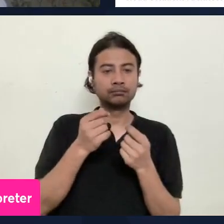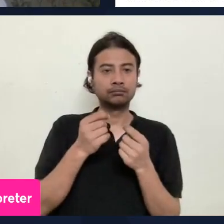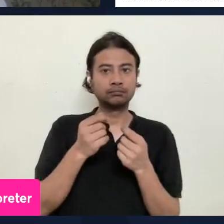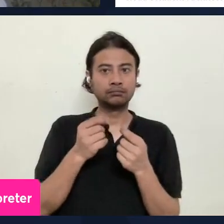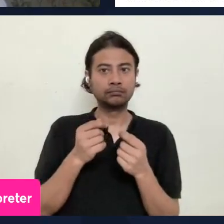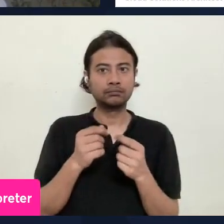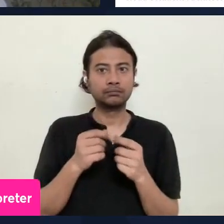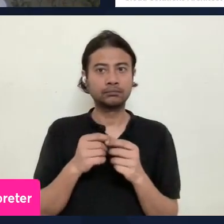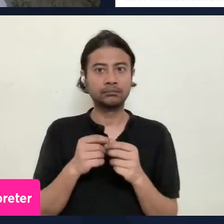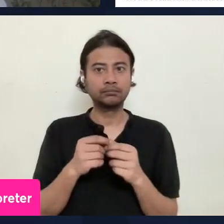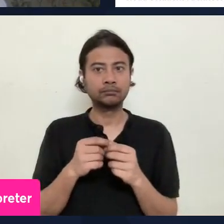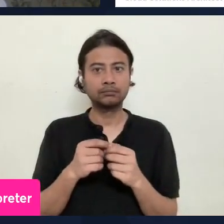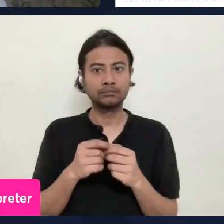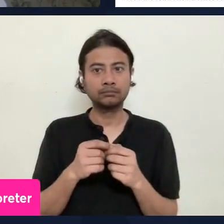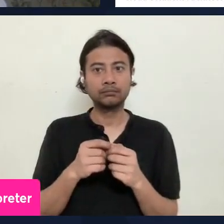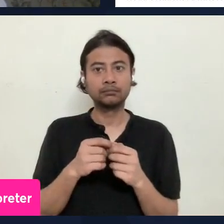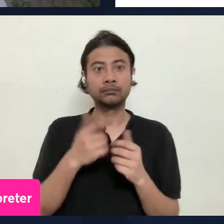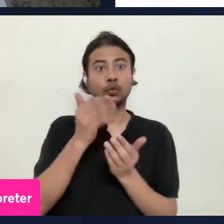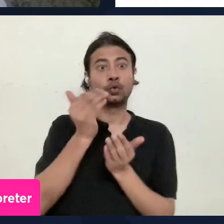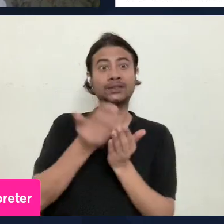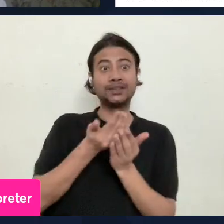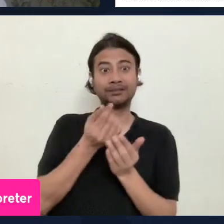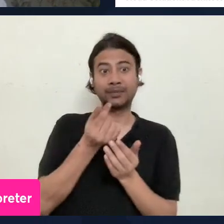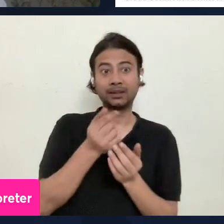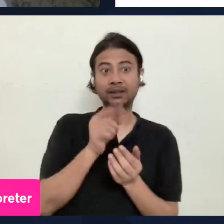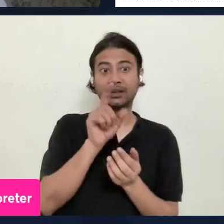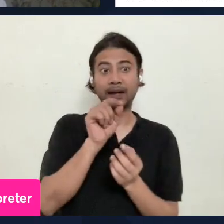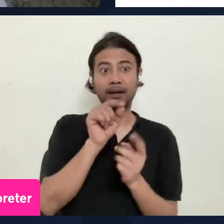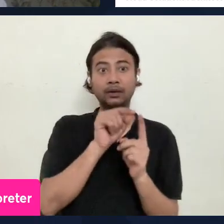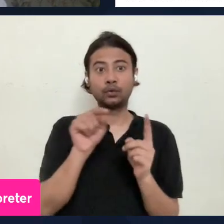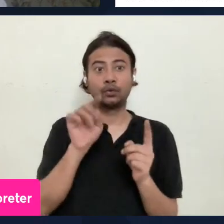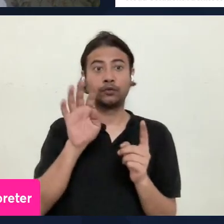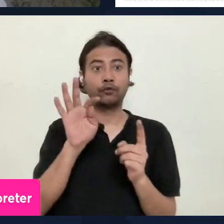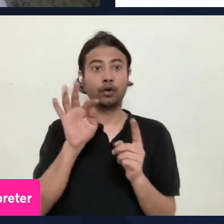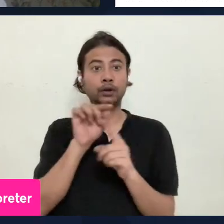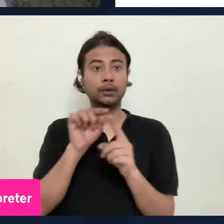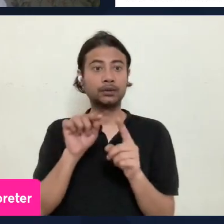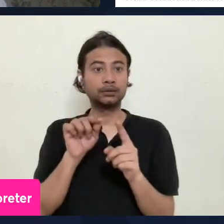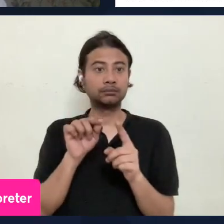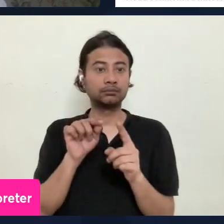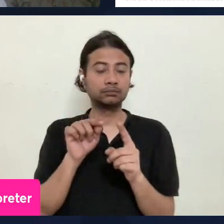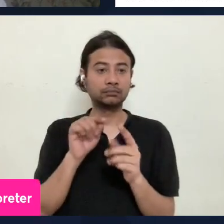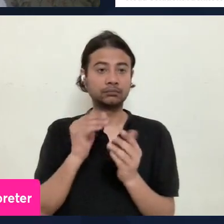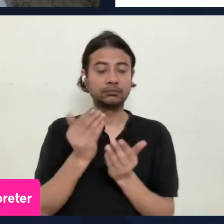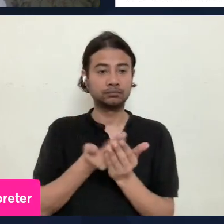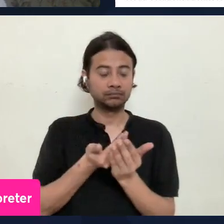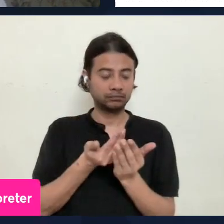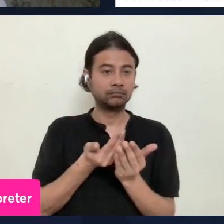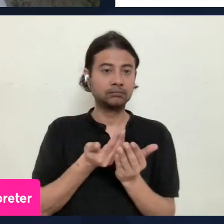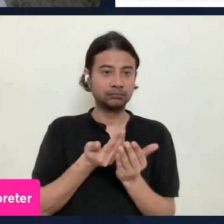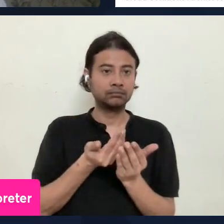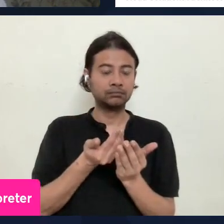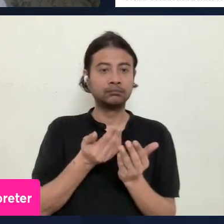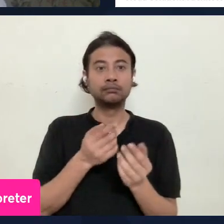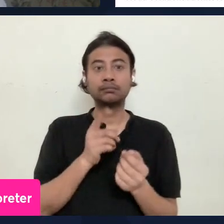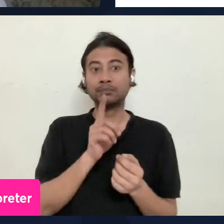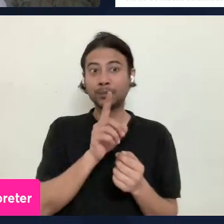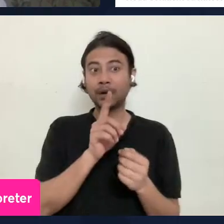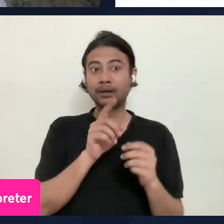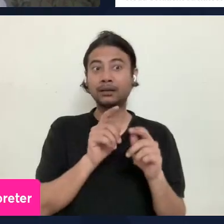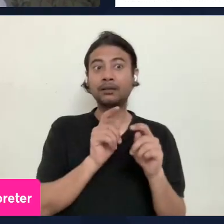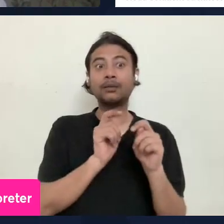range between 10 to 40%. So it can introduce considerable savings. It does depend. It does depend on the workload